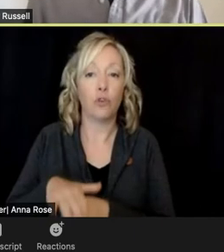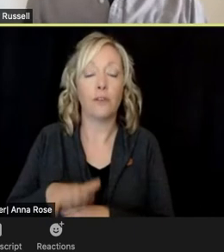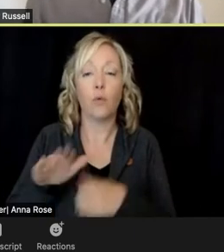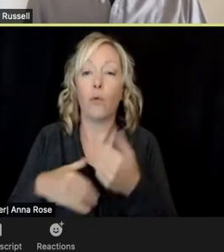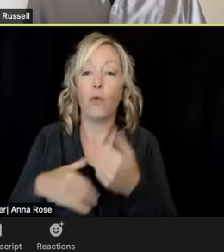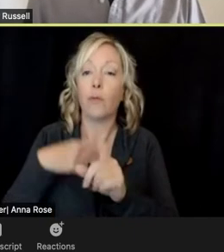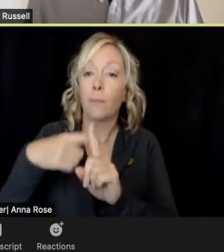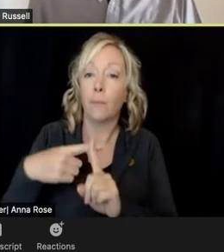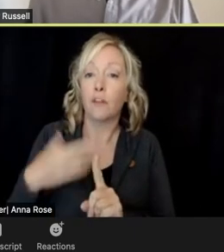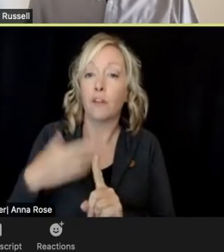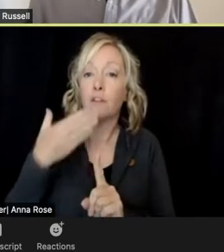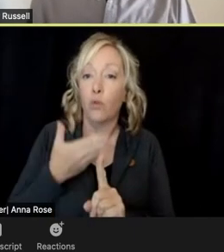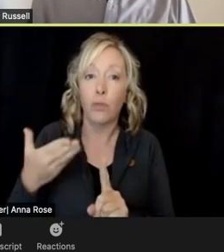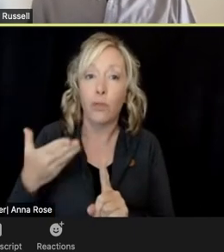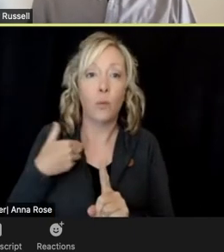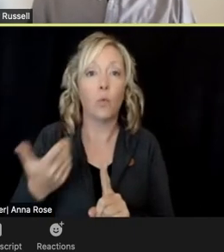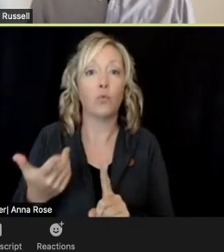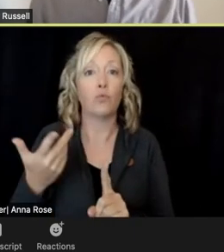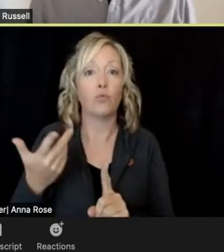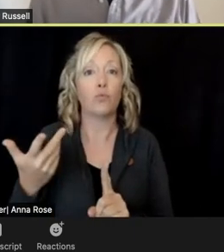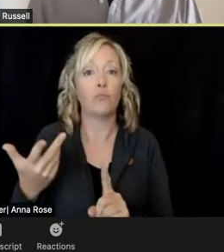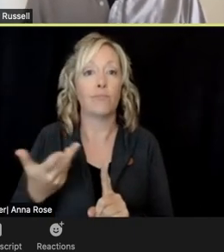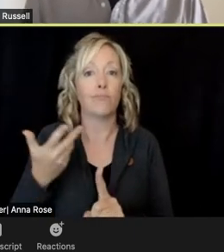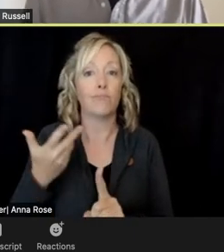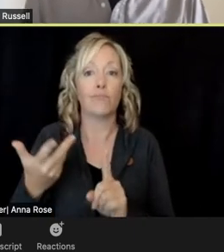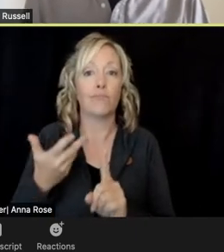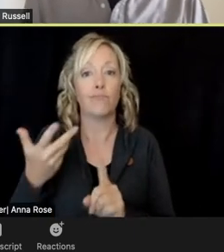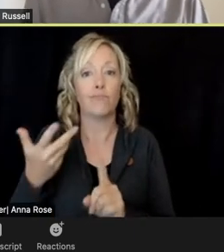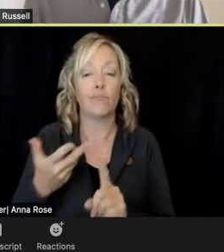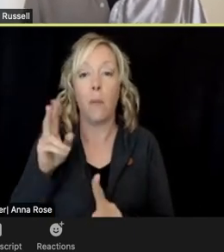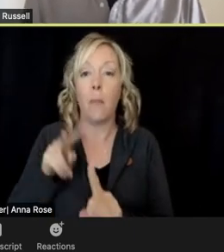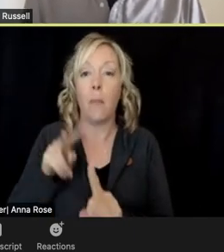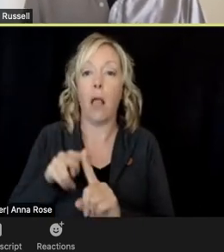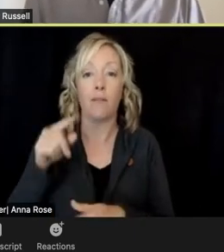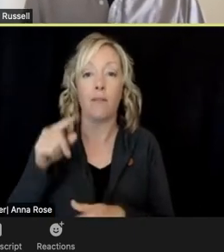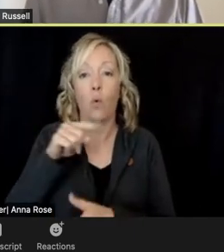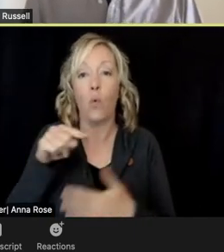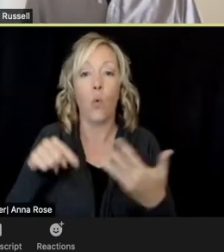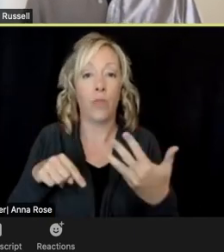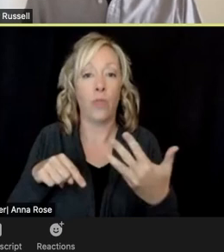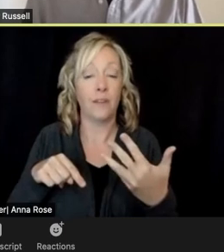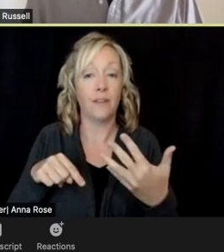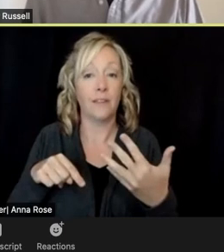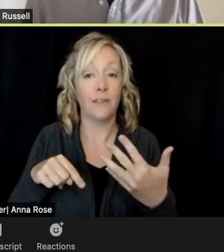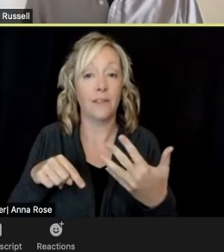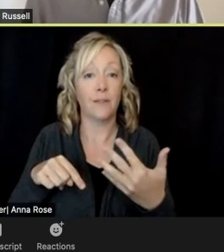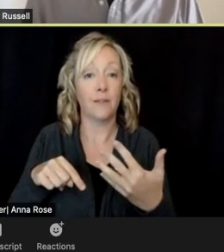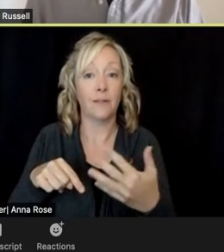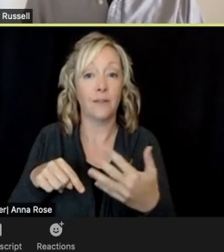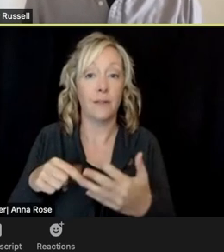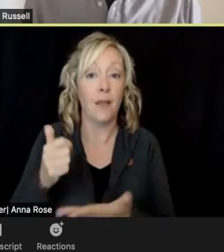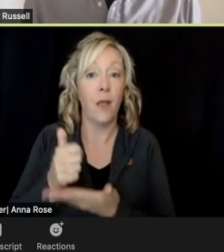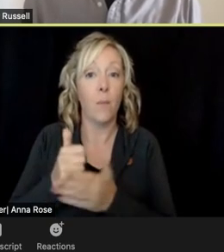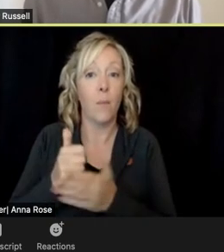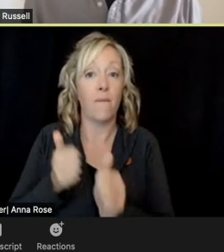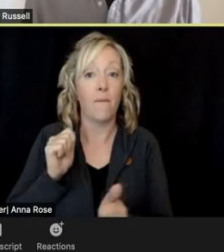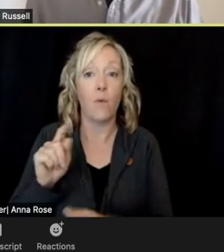about in general, right? The biggest protective factors against toxic stress have to do with